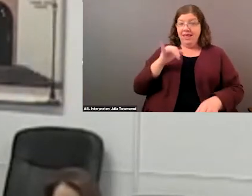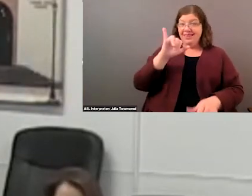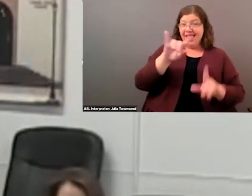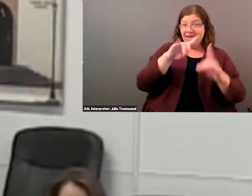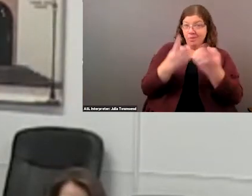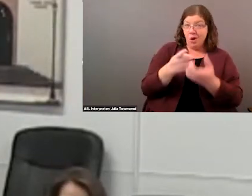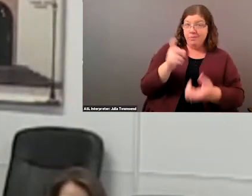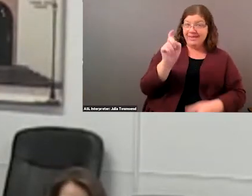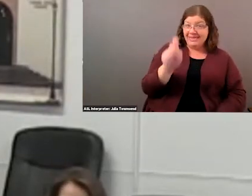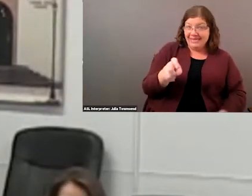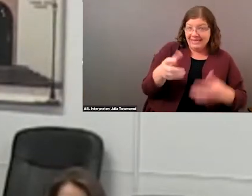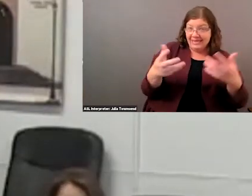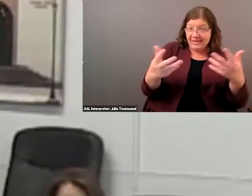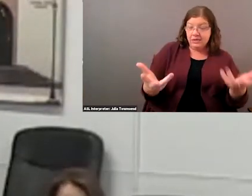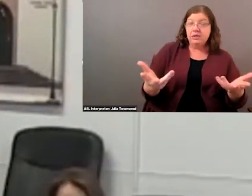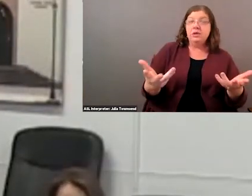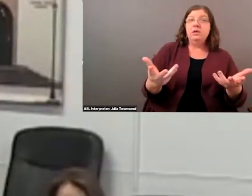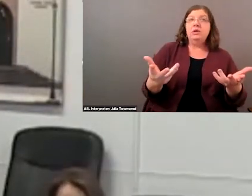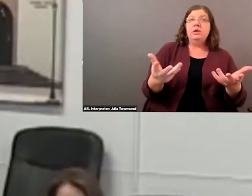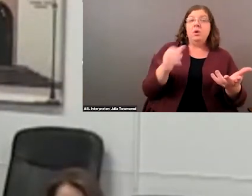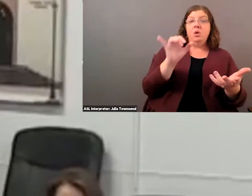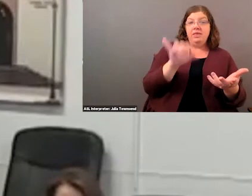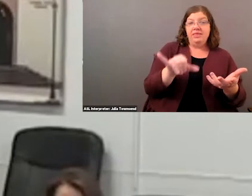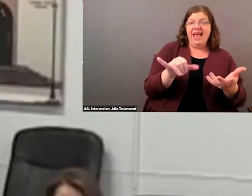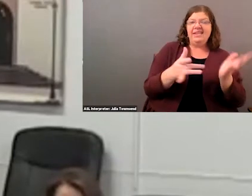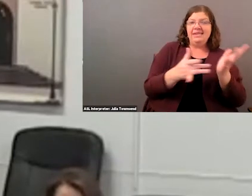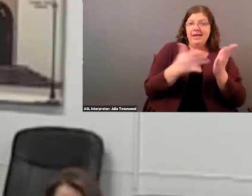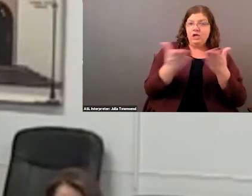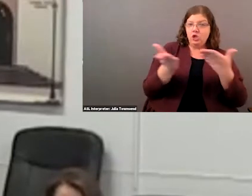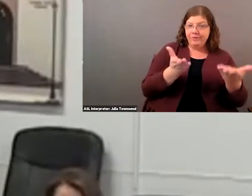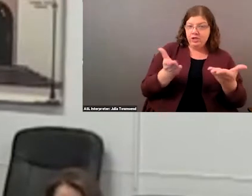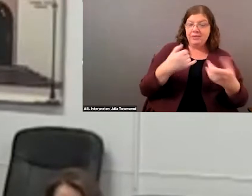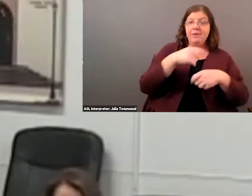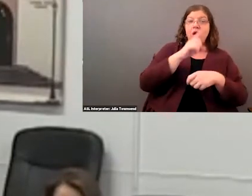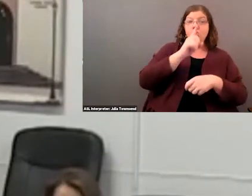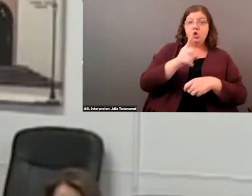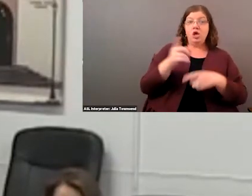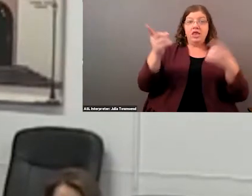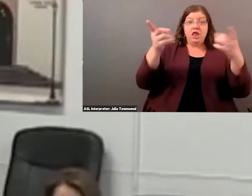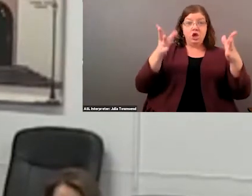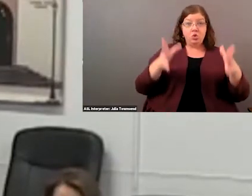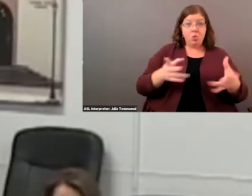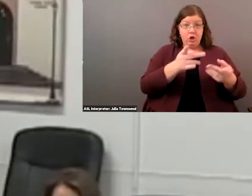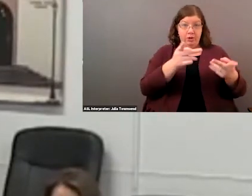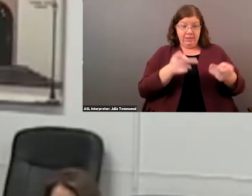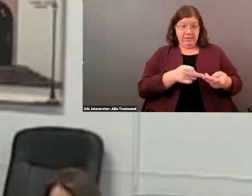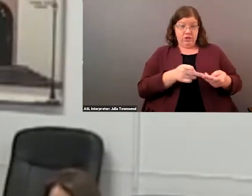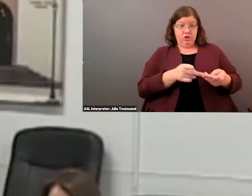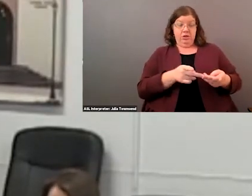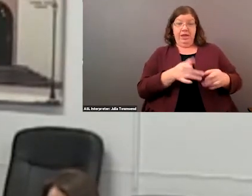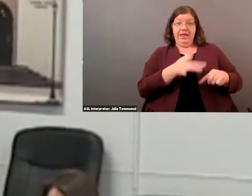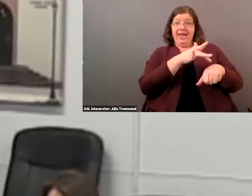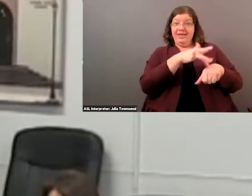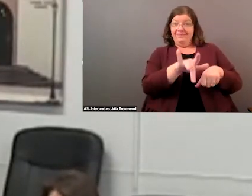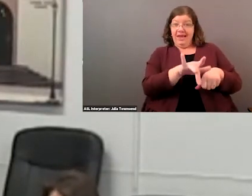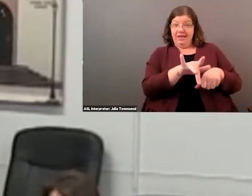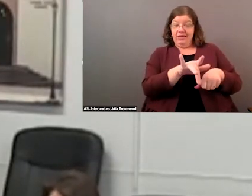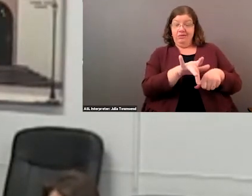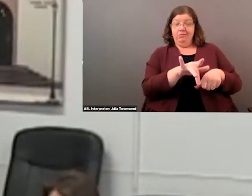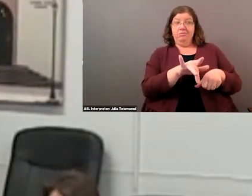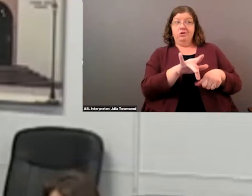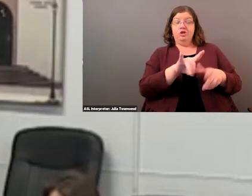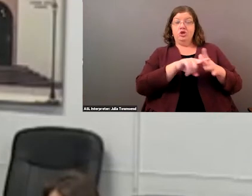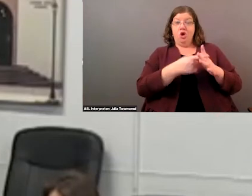the director position that is vacant come July 1 because of Brian's move, we need to fill that position. But before